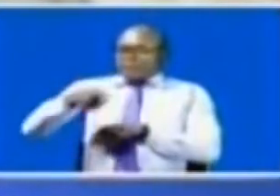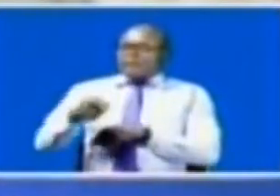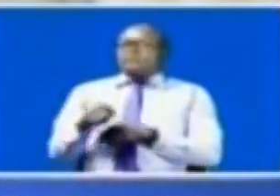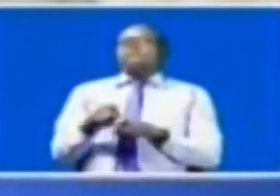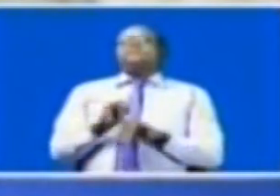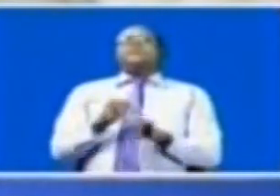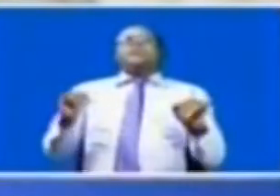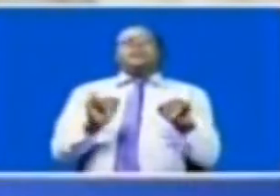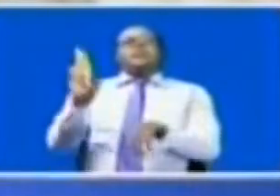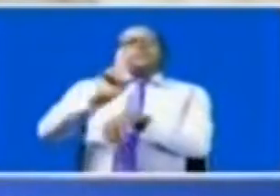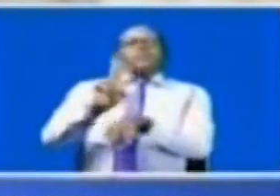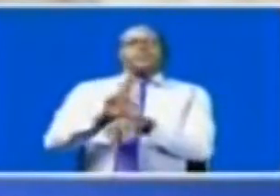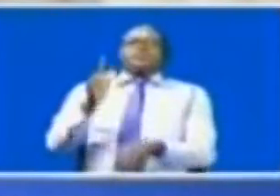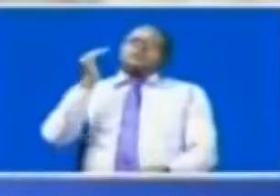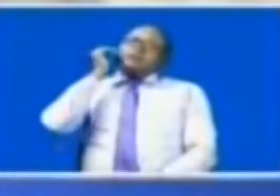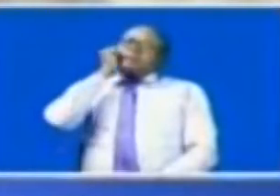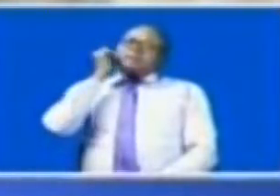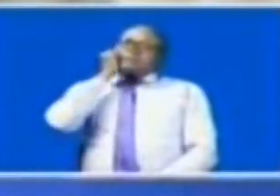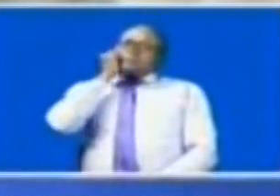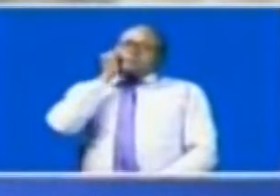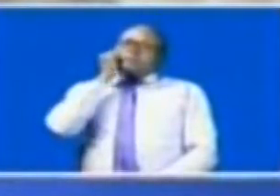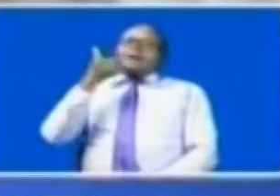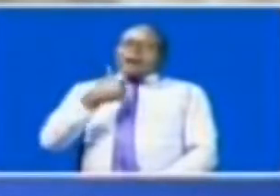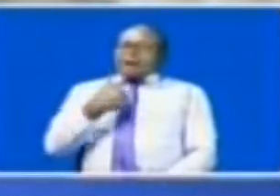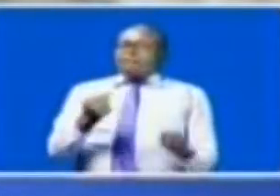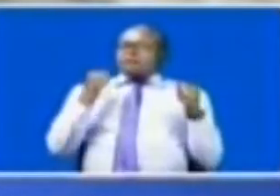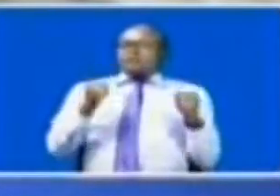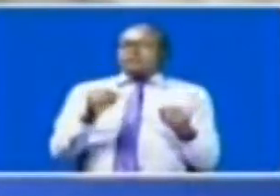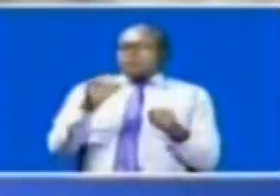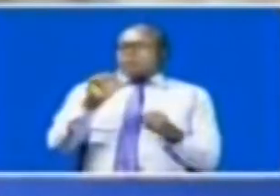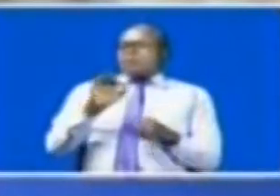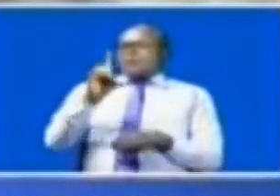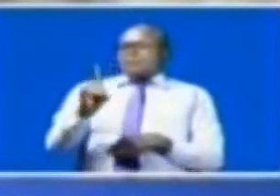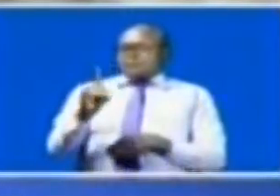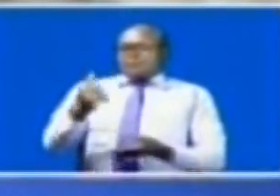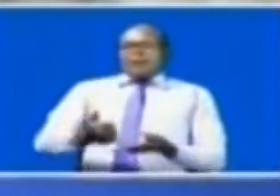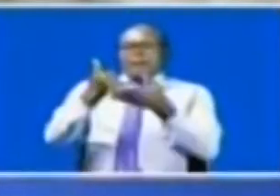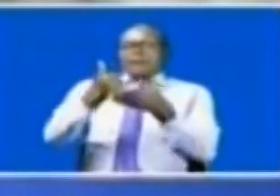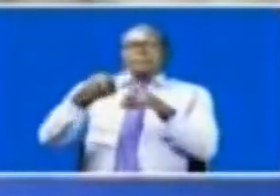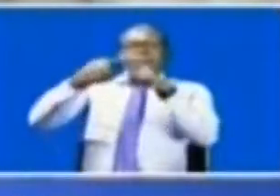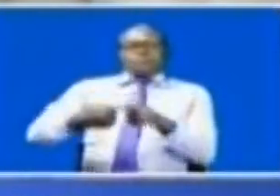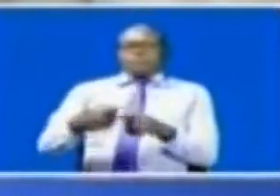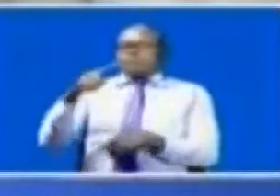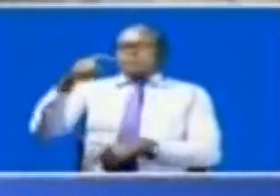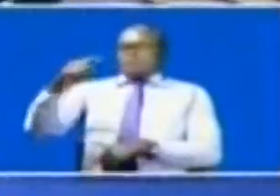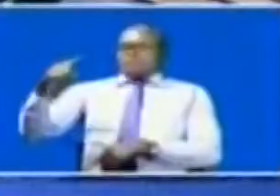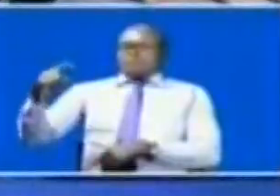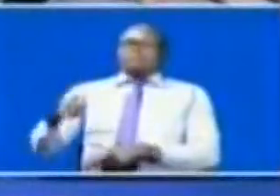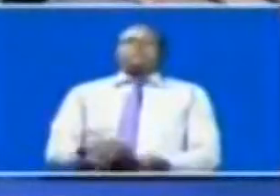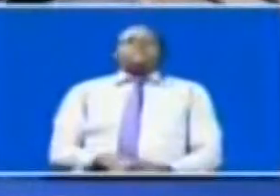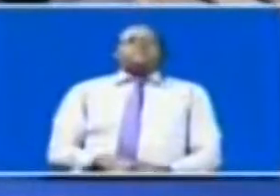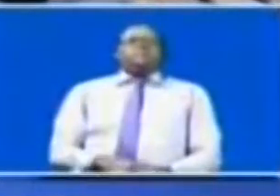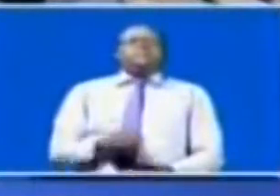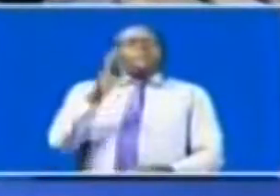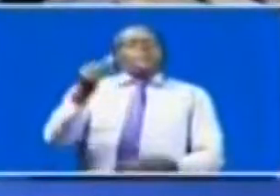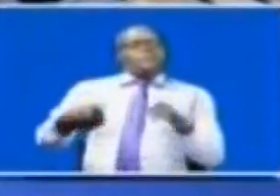inaweza tumika, iko na acid strong ambayo inaweza tumika kuua vidugu ambavyo vinapatikana kwa maji. And